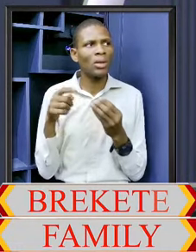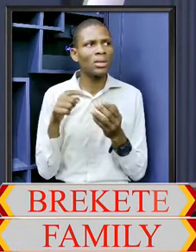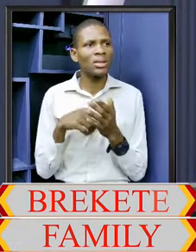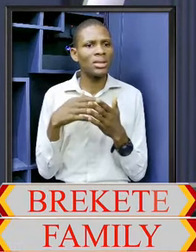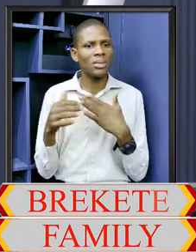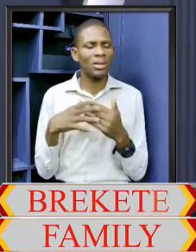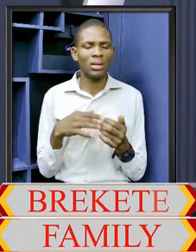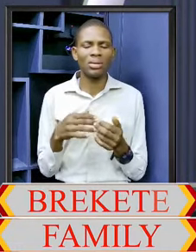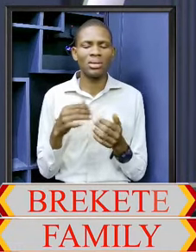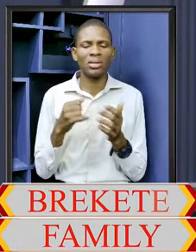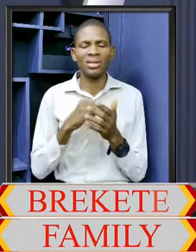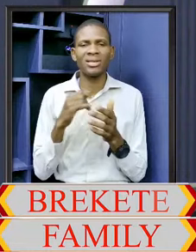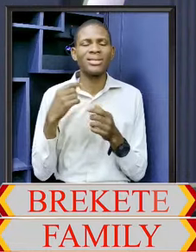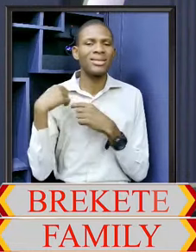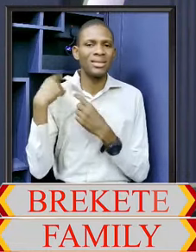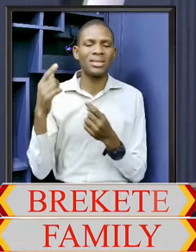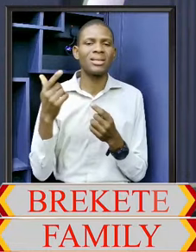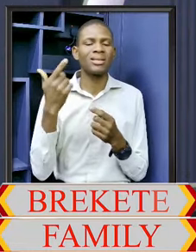Since last year,